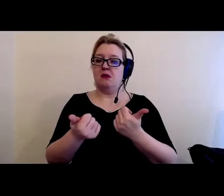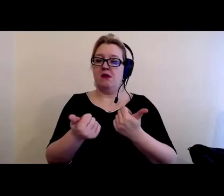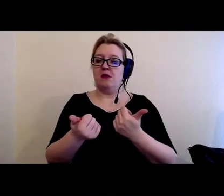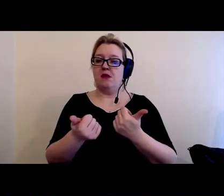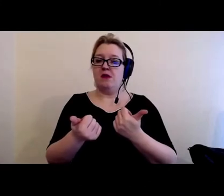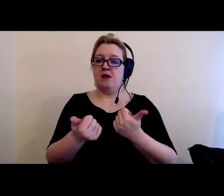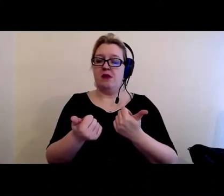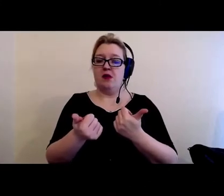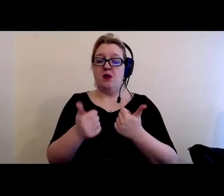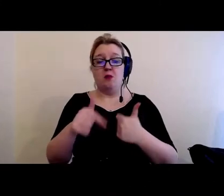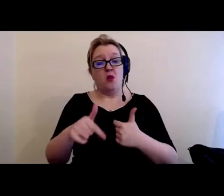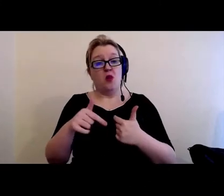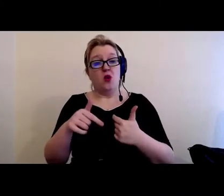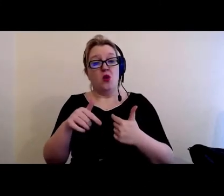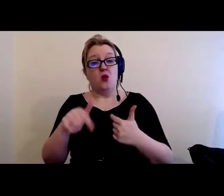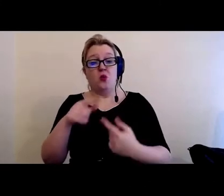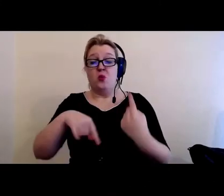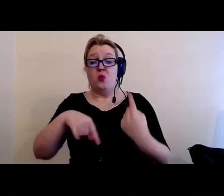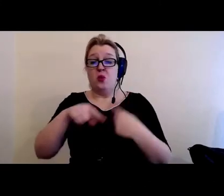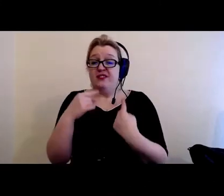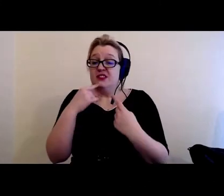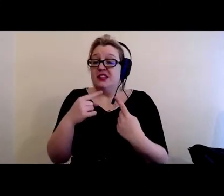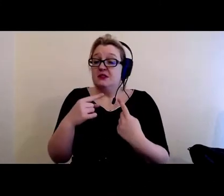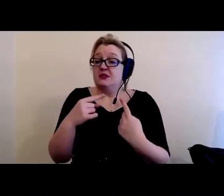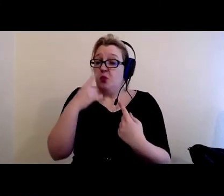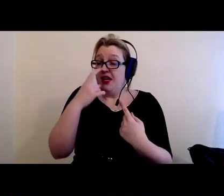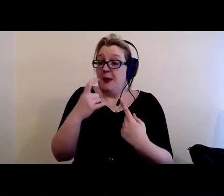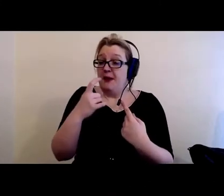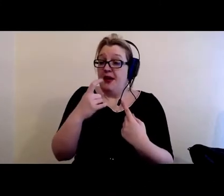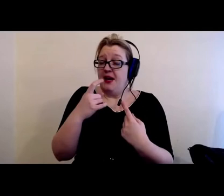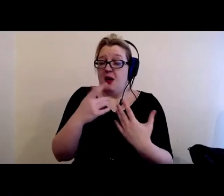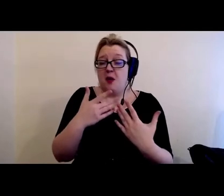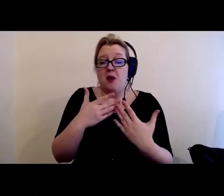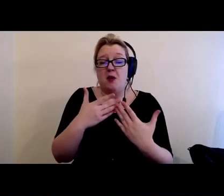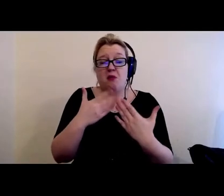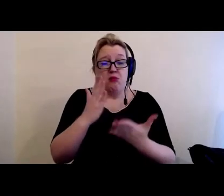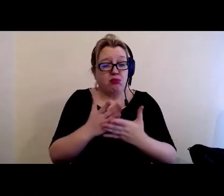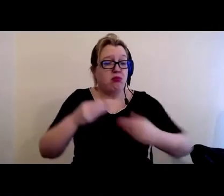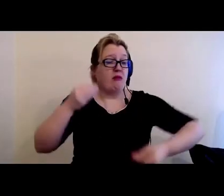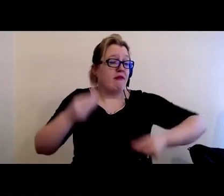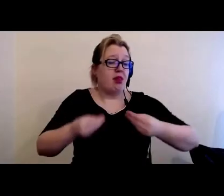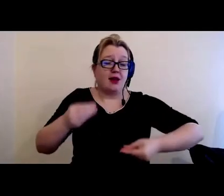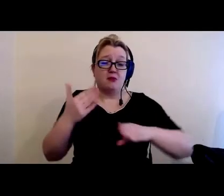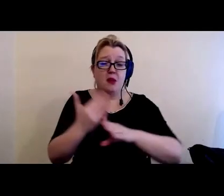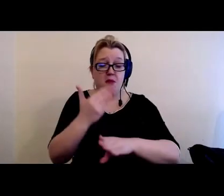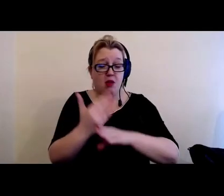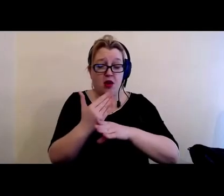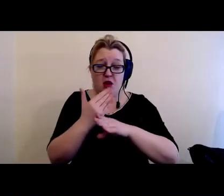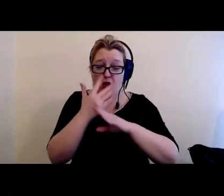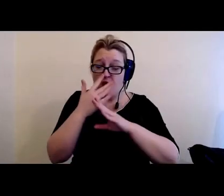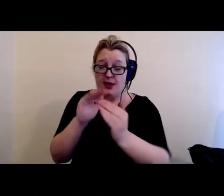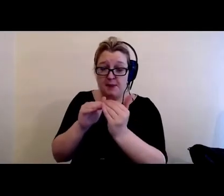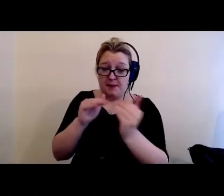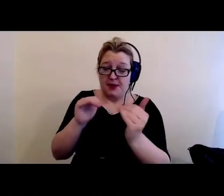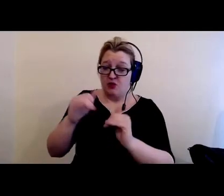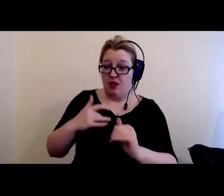flexible employers if you want to be working in the healthcare system. You know, we can work around your life circumstances. If